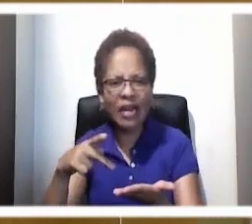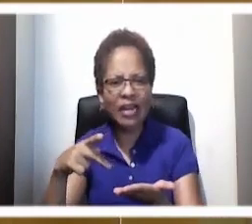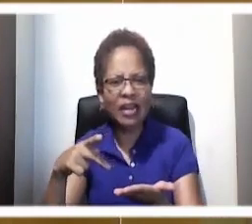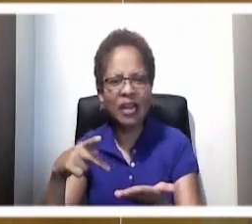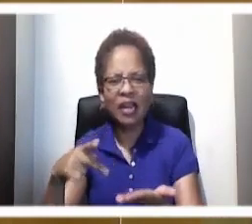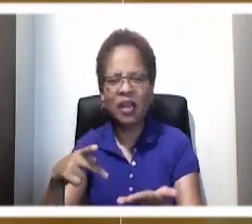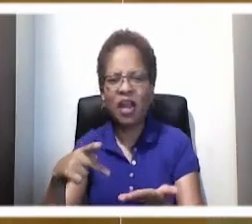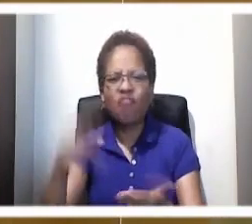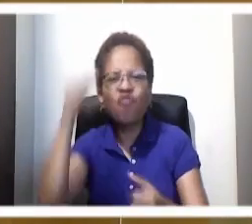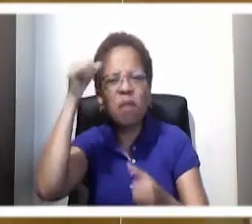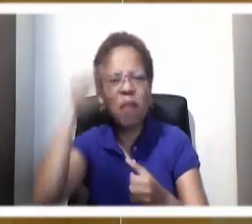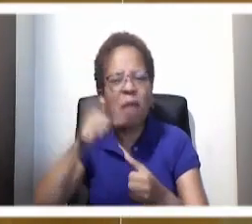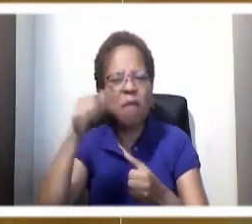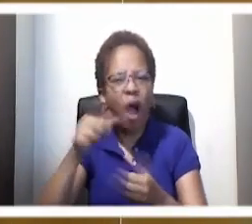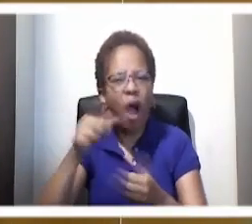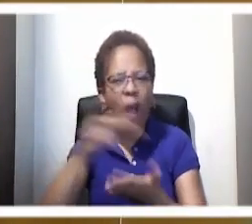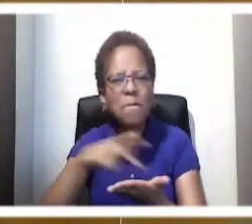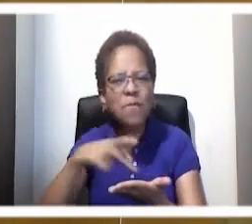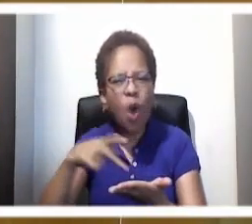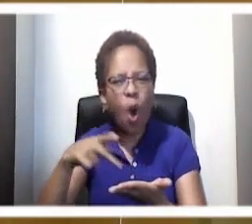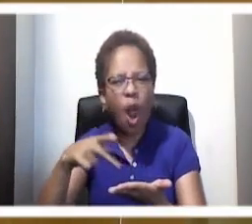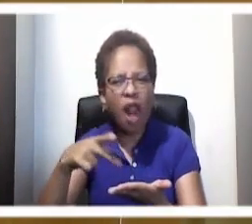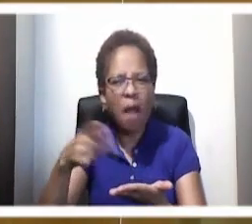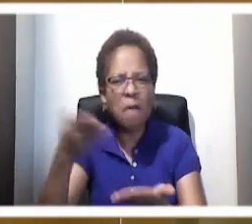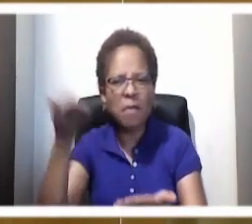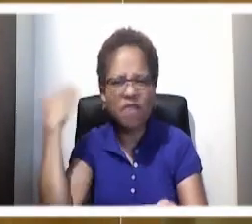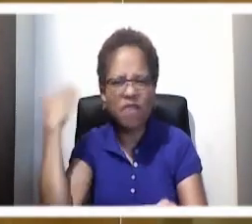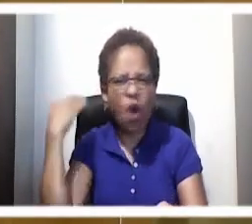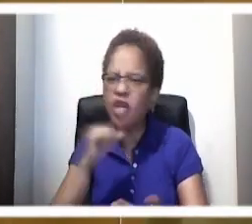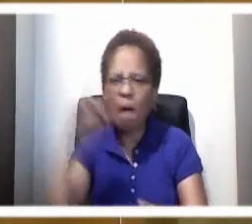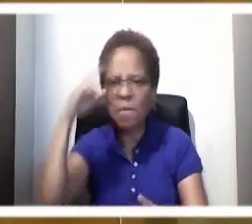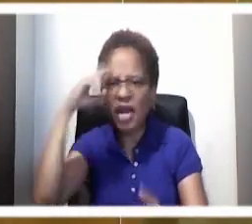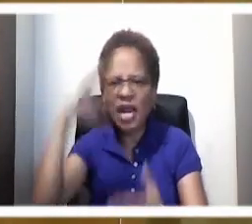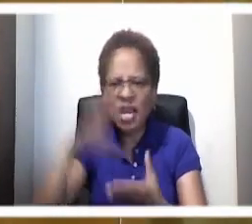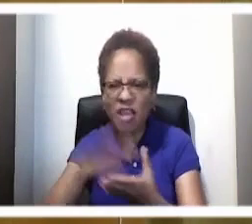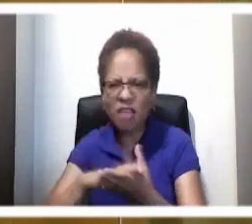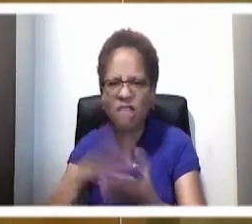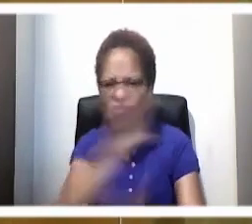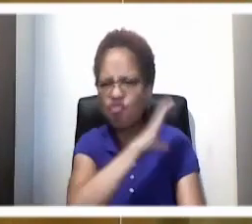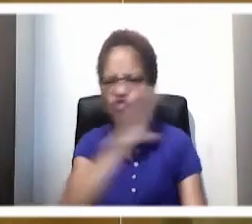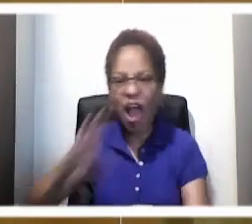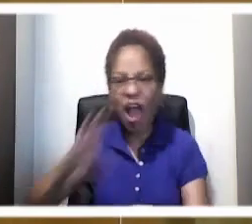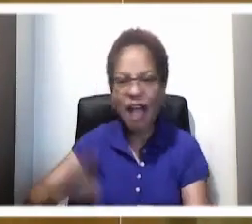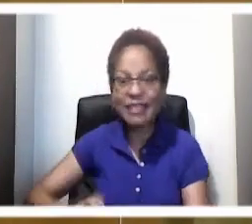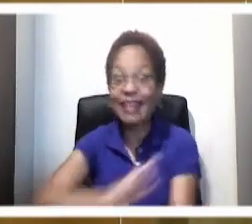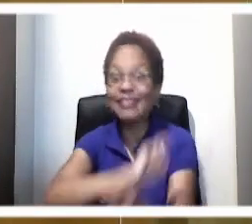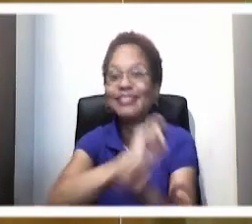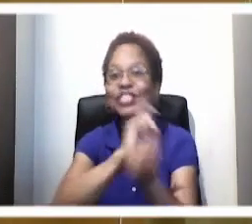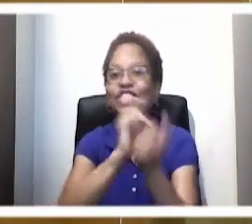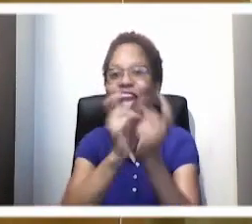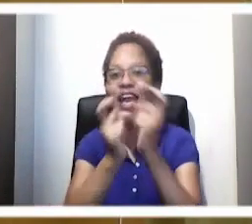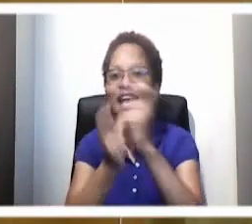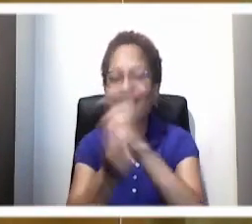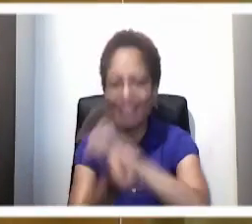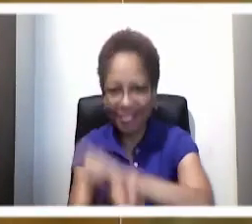ministry, in which he experienced, as we are seeing as the backdrop of the second